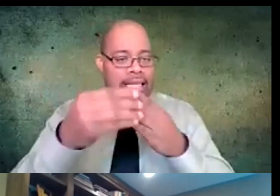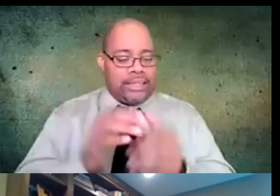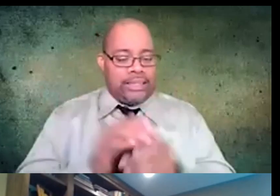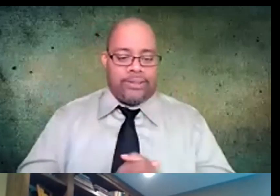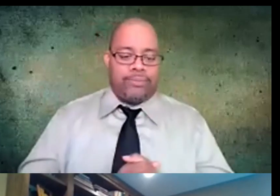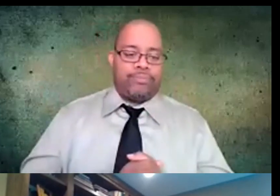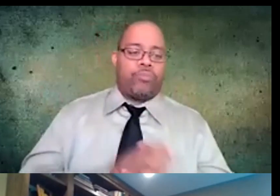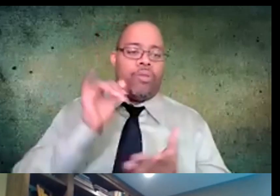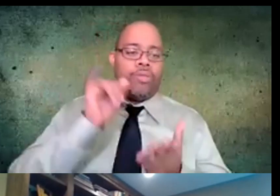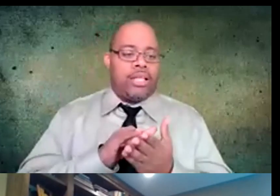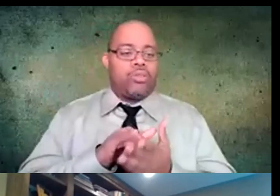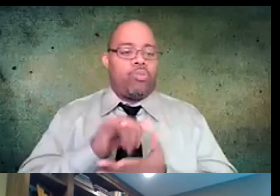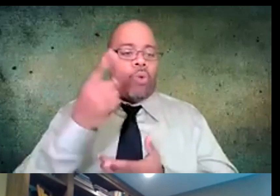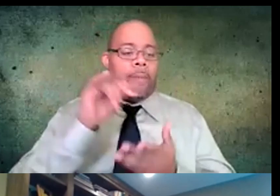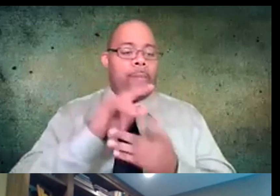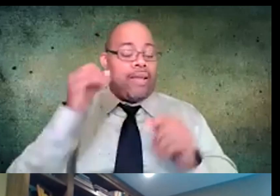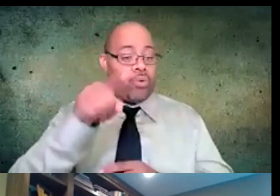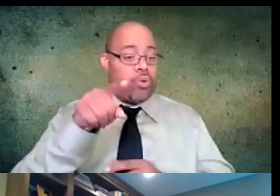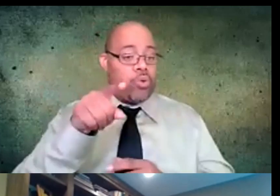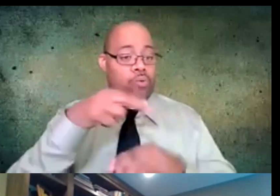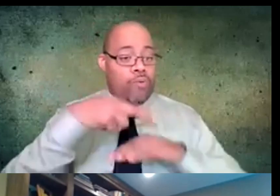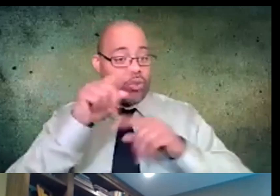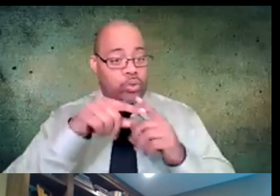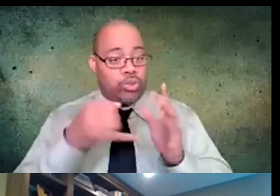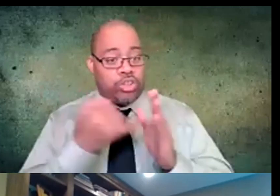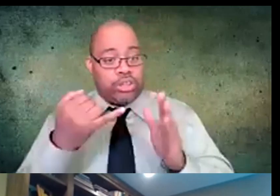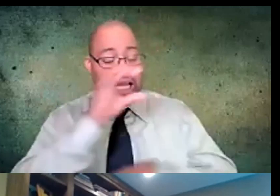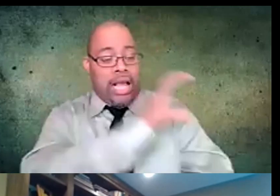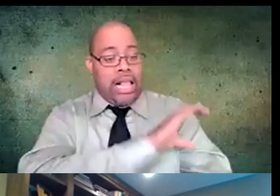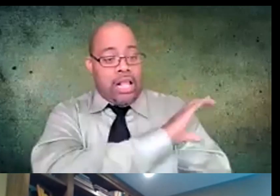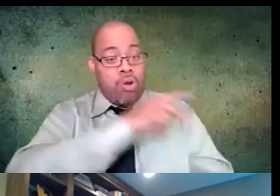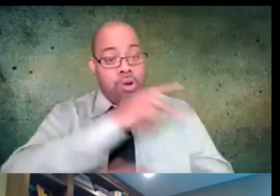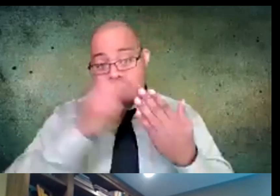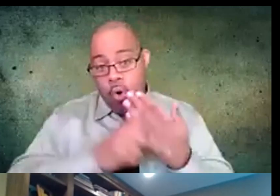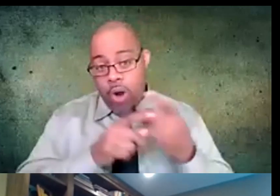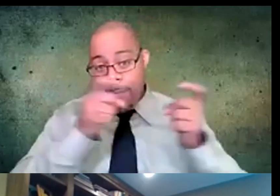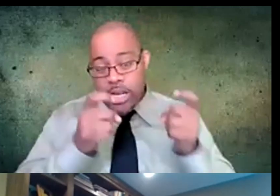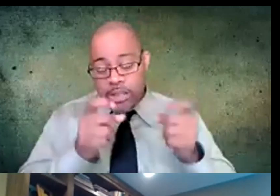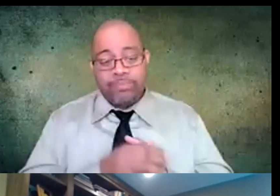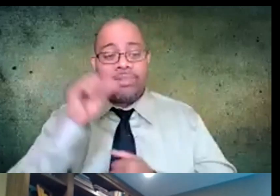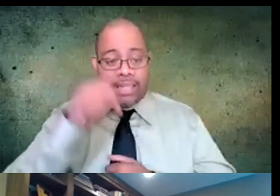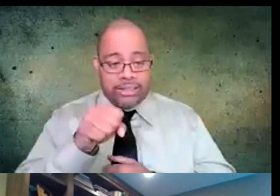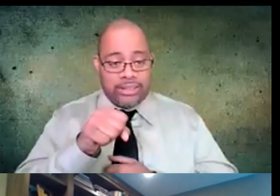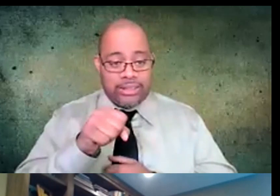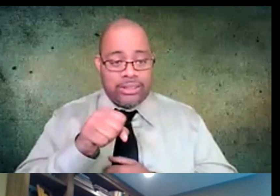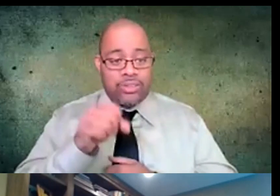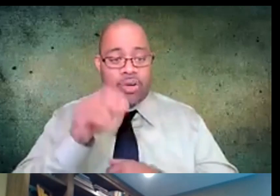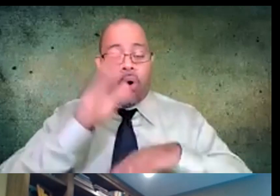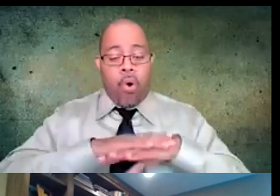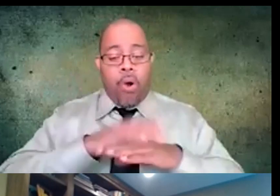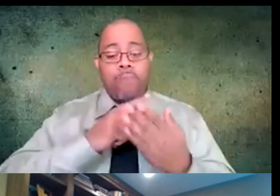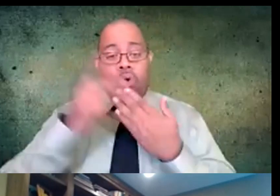So that's one. But if you're kind of referring to just the clinical program management, yes. So on the